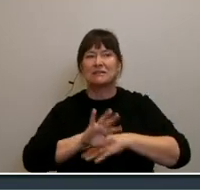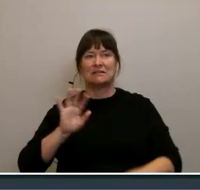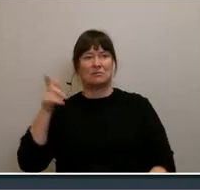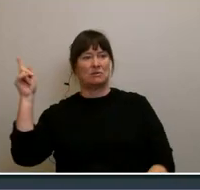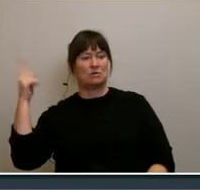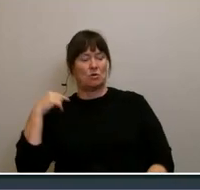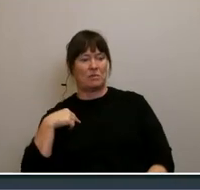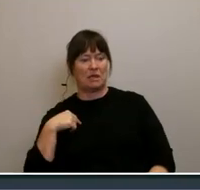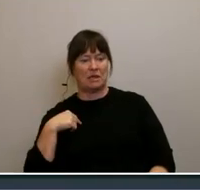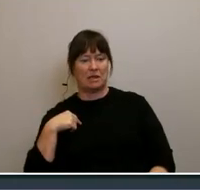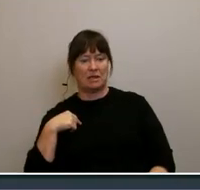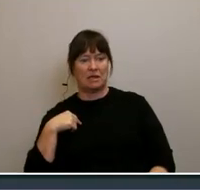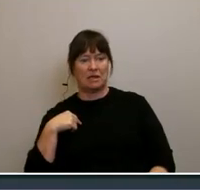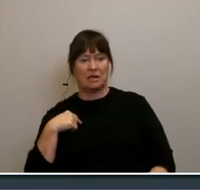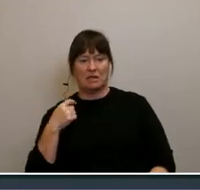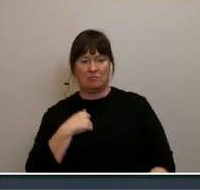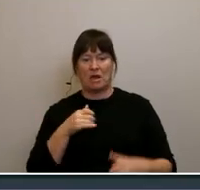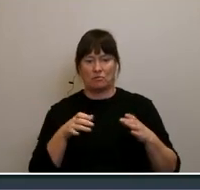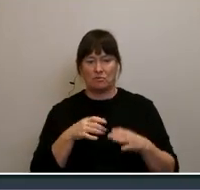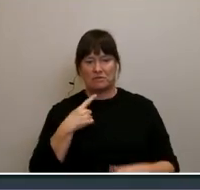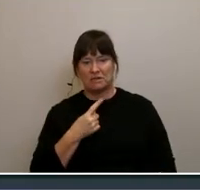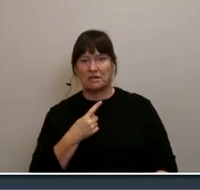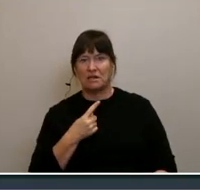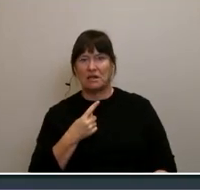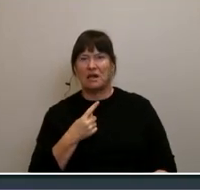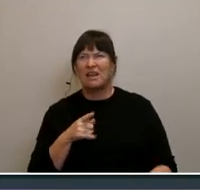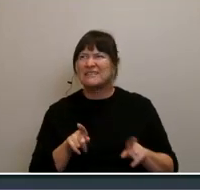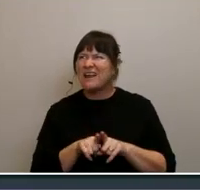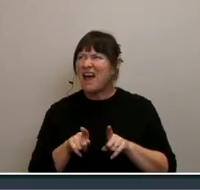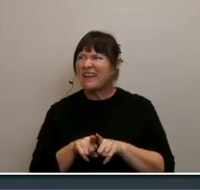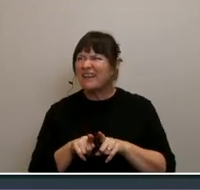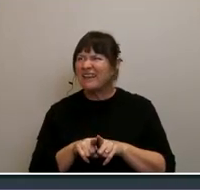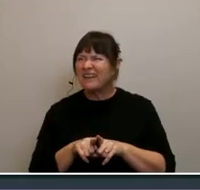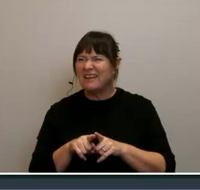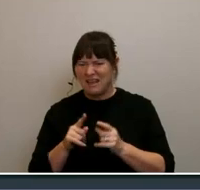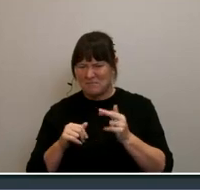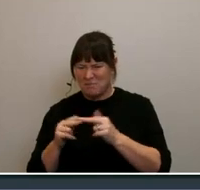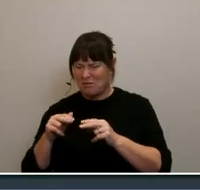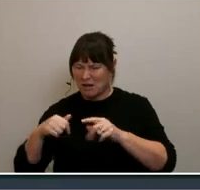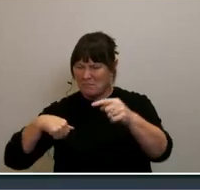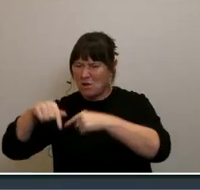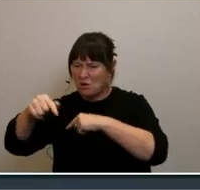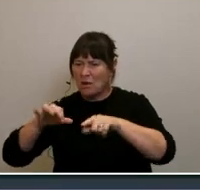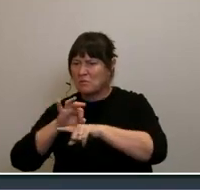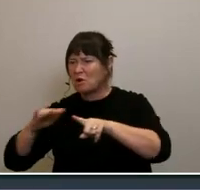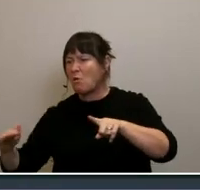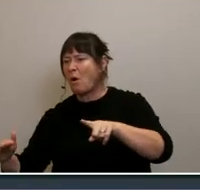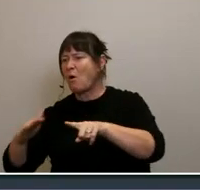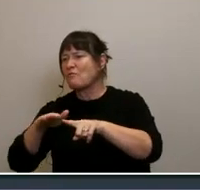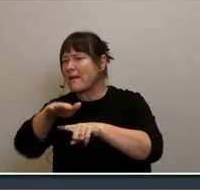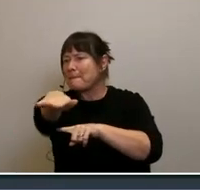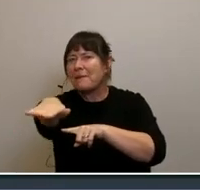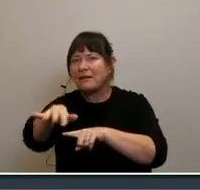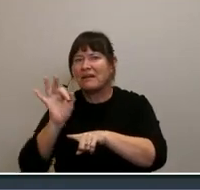like to take the lead, someone from our group once said, would you build a motorway without an on-ramp? There is no